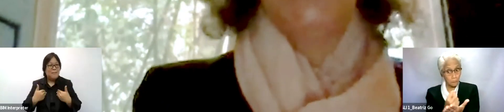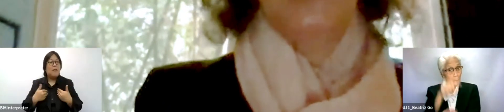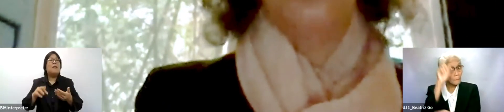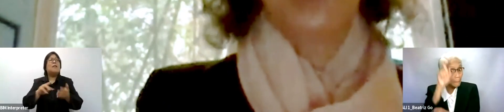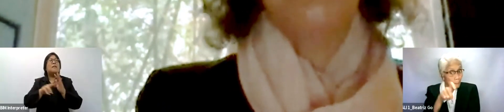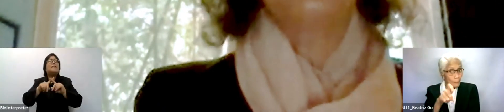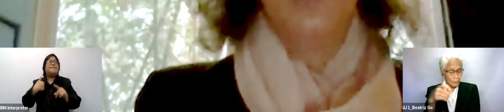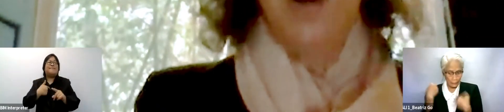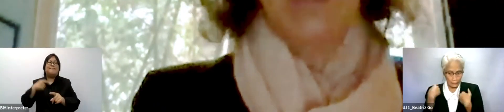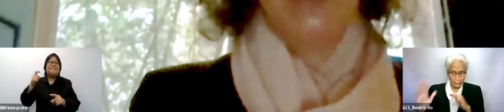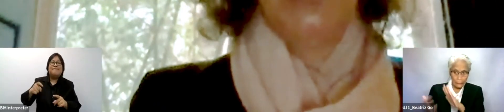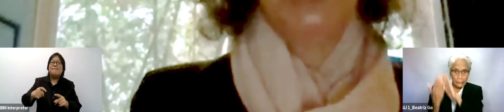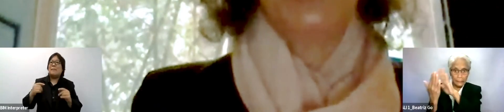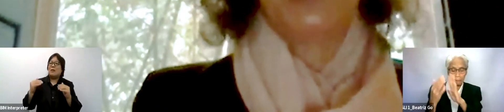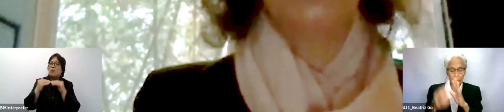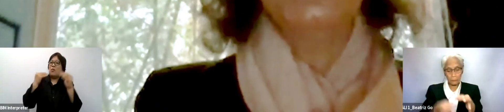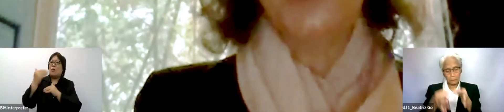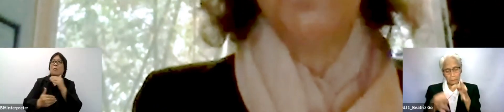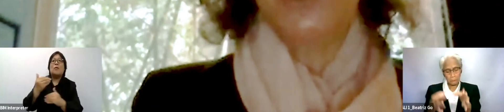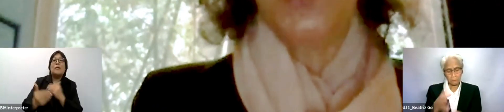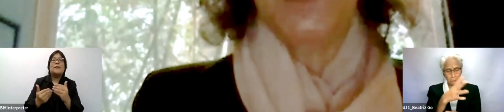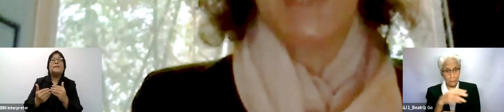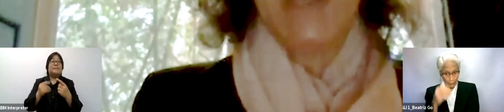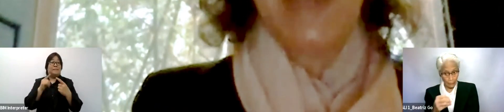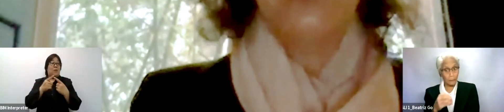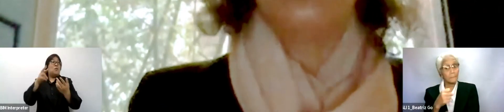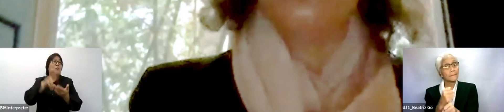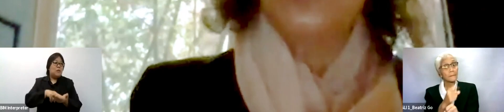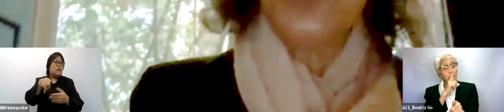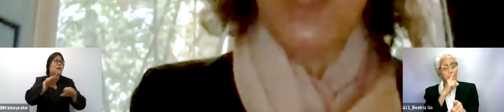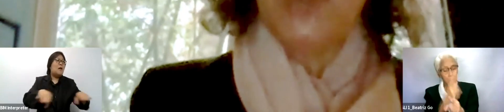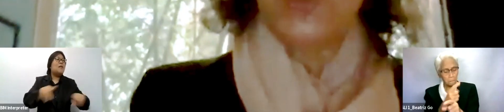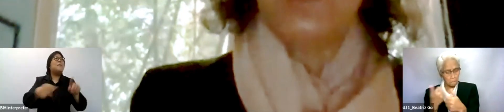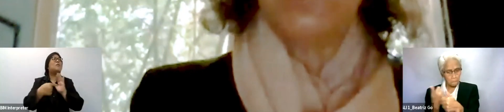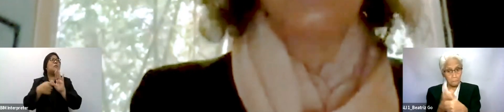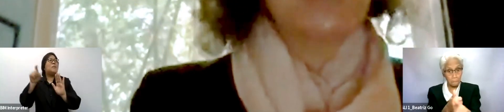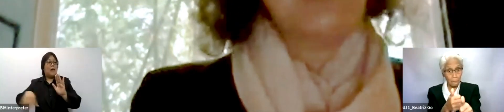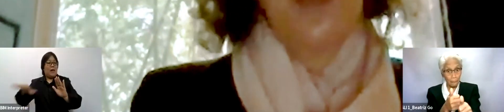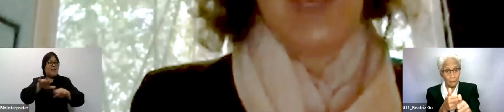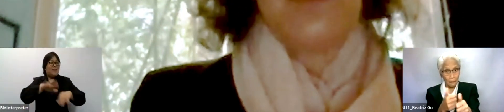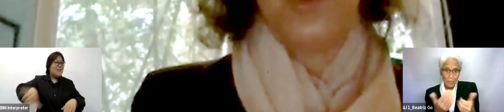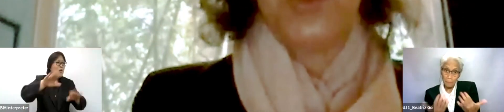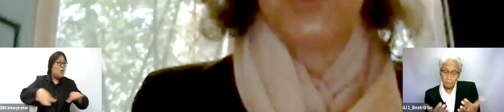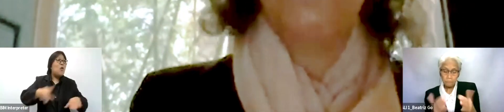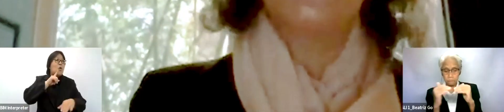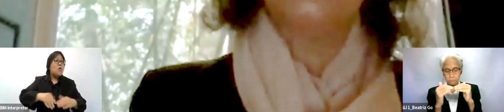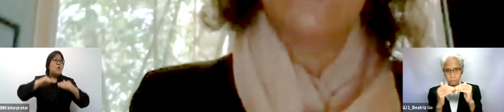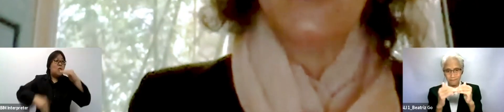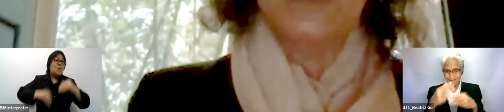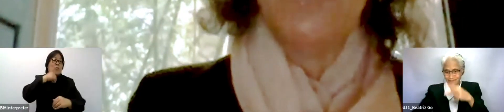prove that those children are actually children and will not be treated as adults during the justice system is very